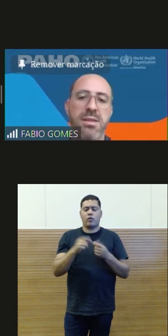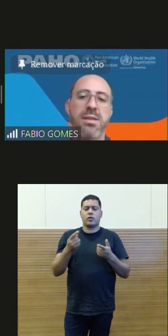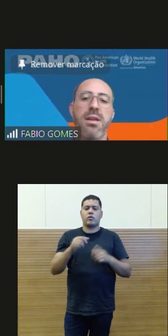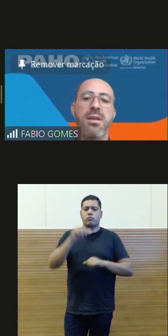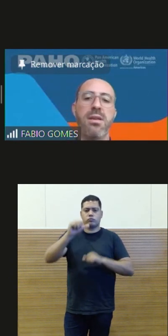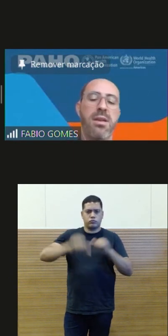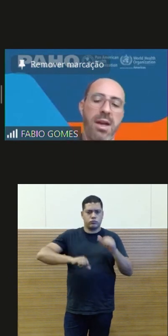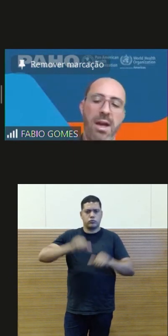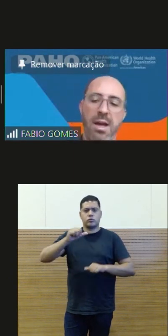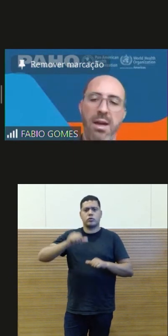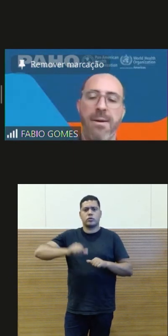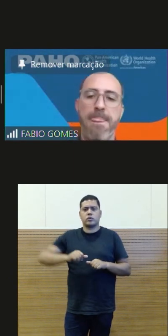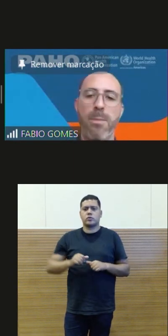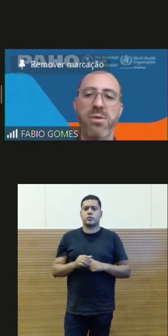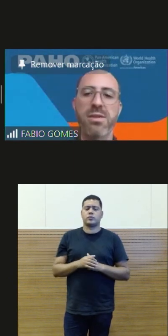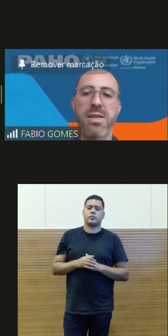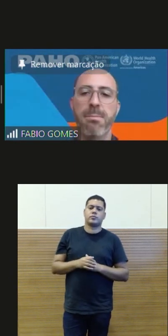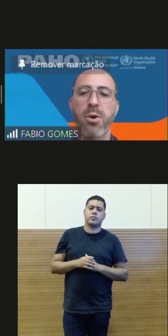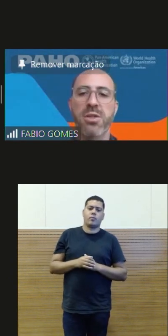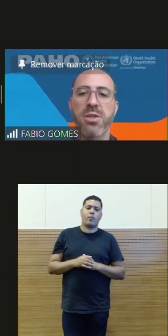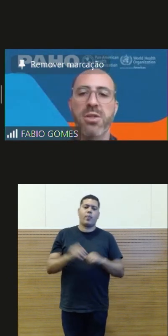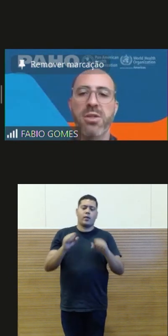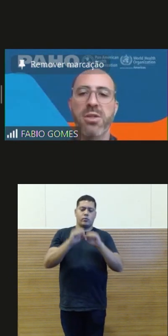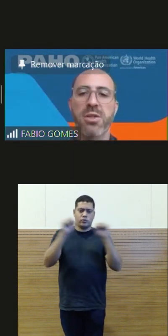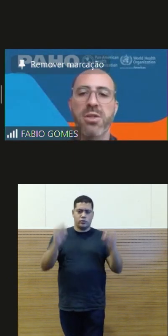and so that the changes